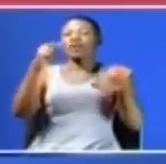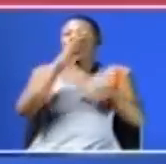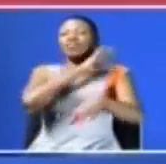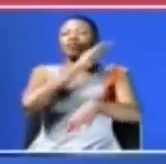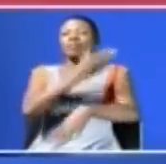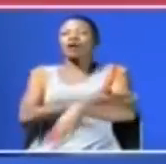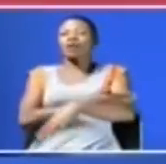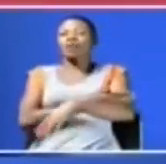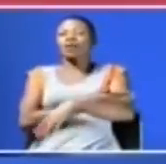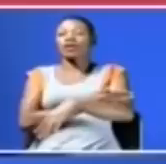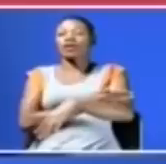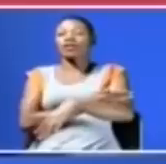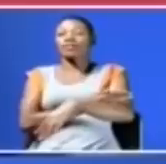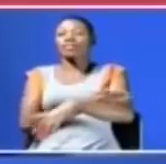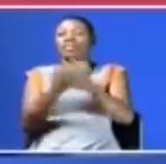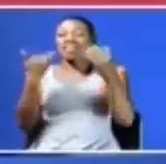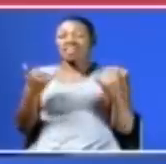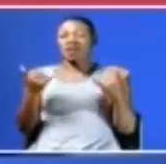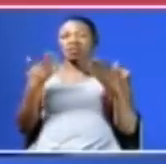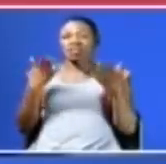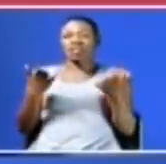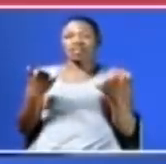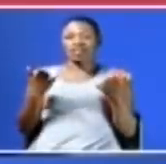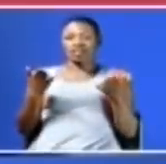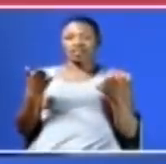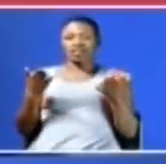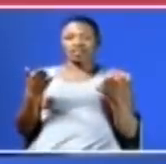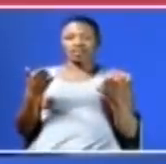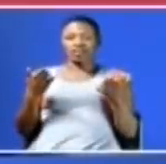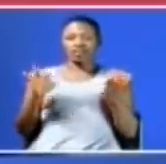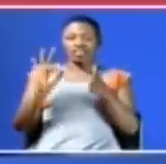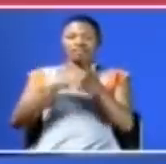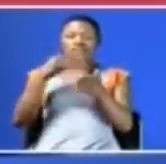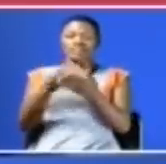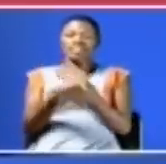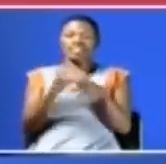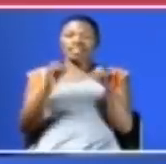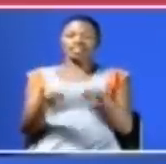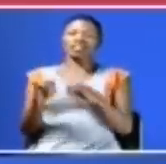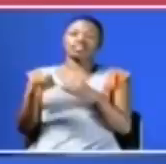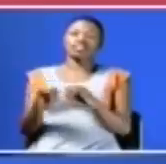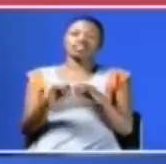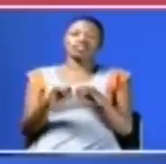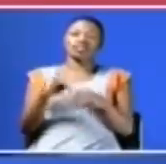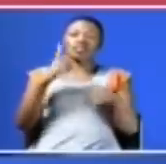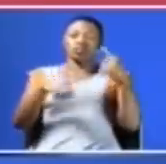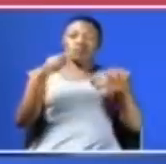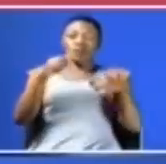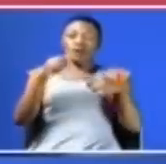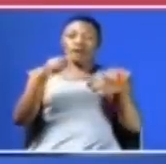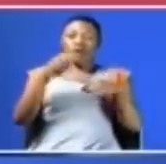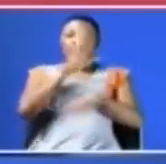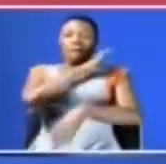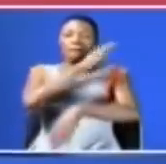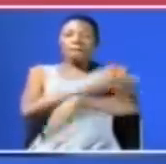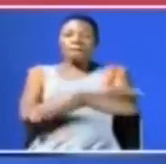power, and it is now a remnant of that failed attempt to win executive power, and it may